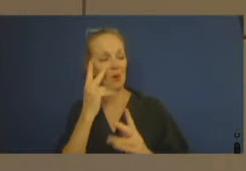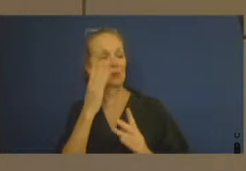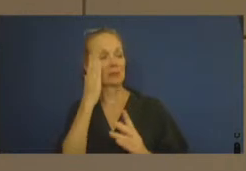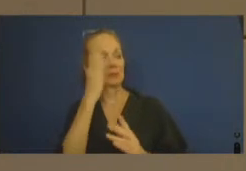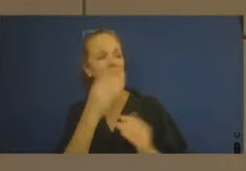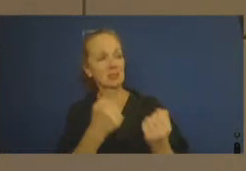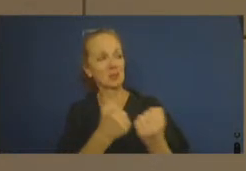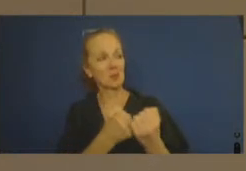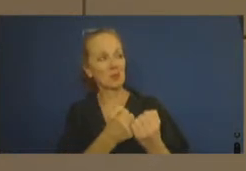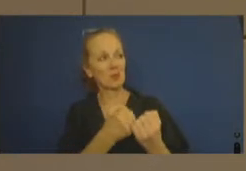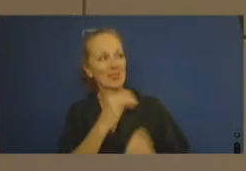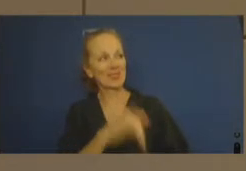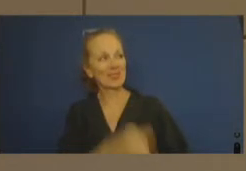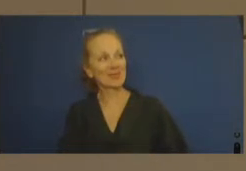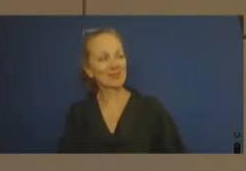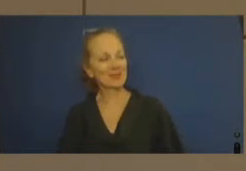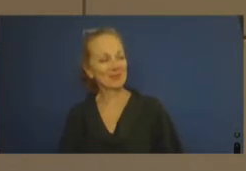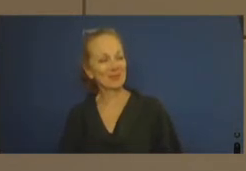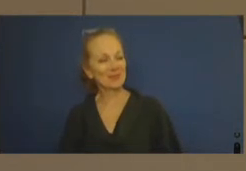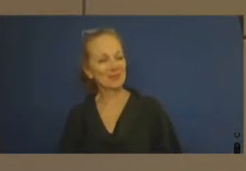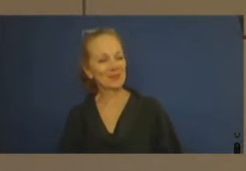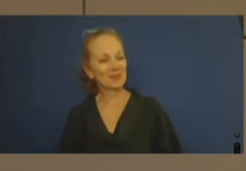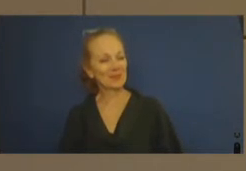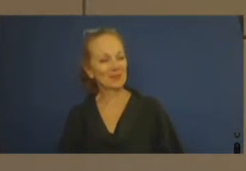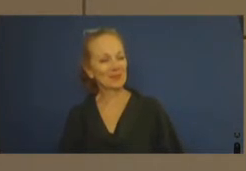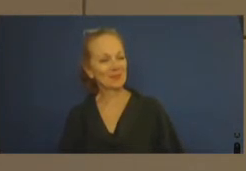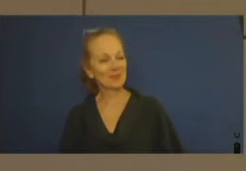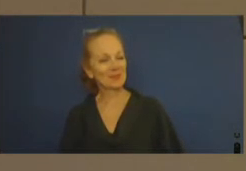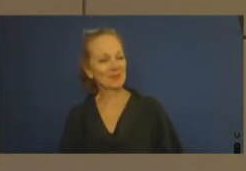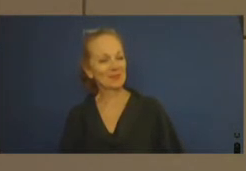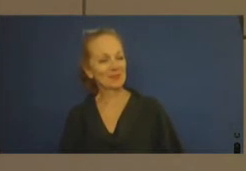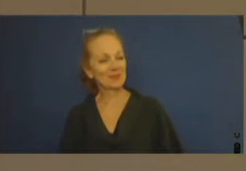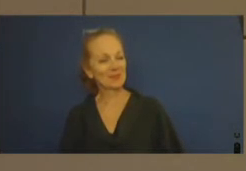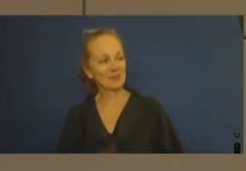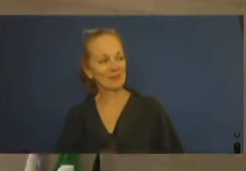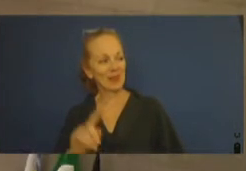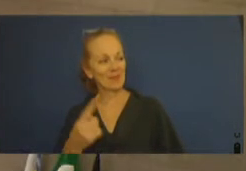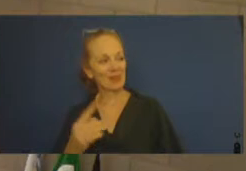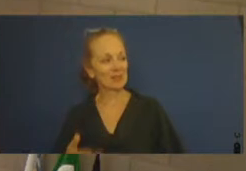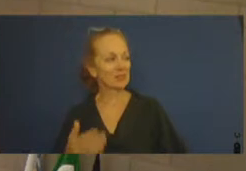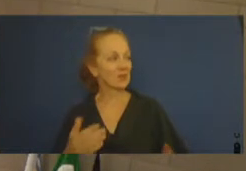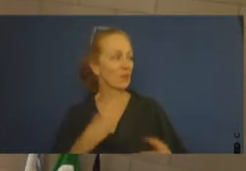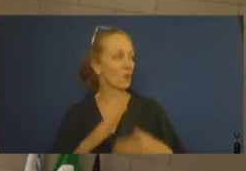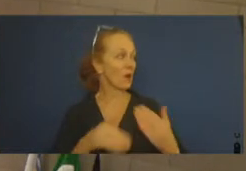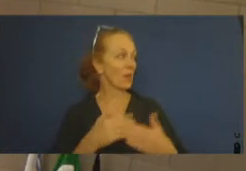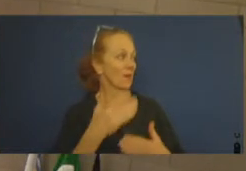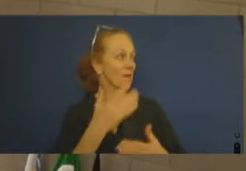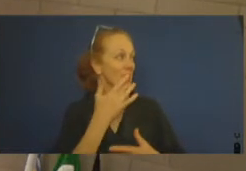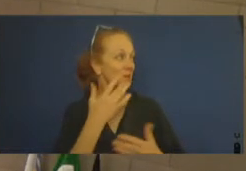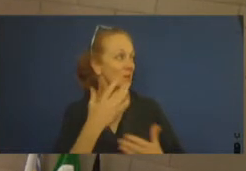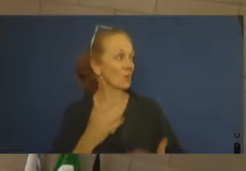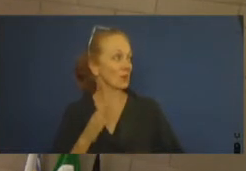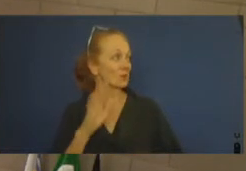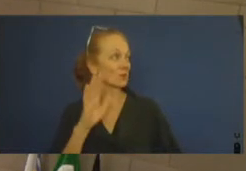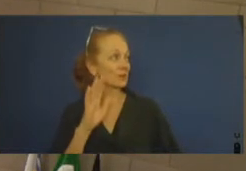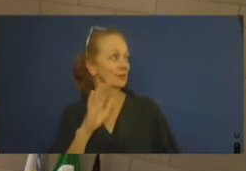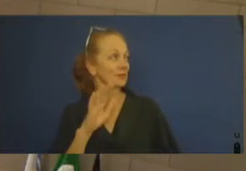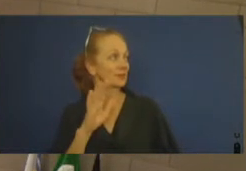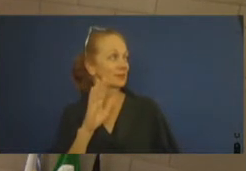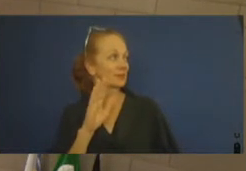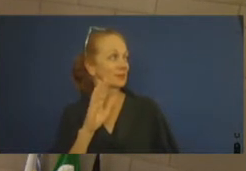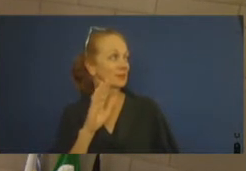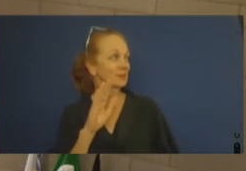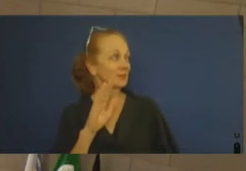you. All right. We have a motion on the floor. And all in favor, please raise your hands.